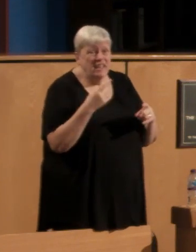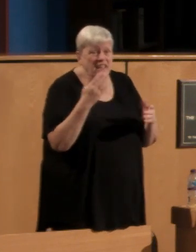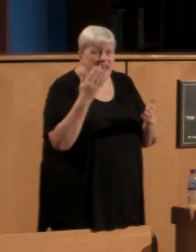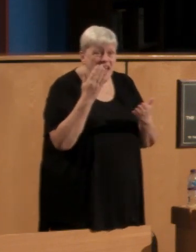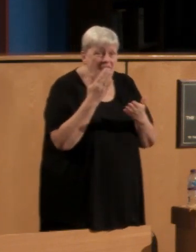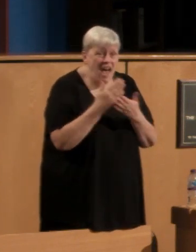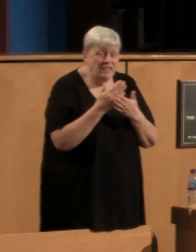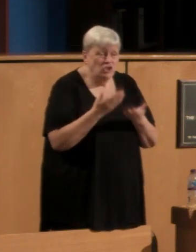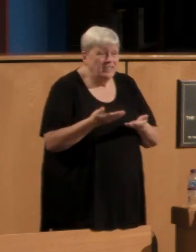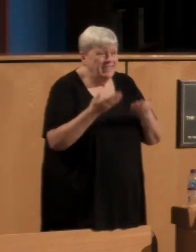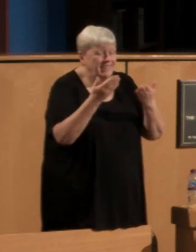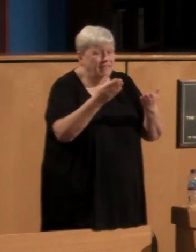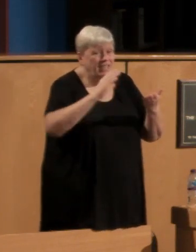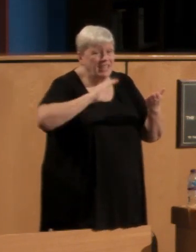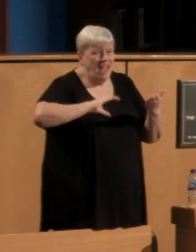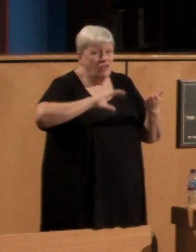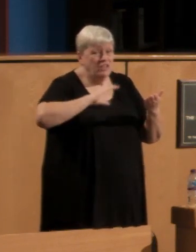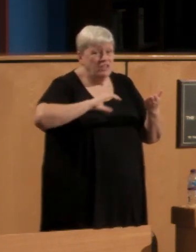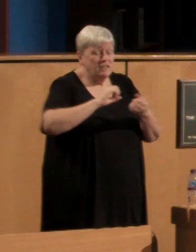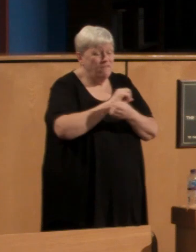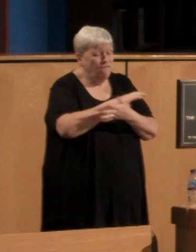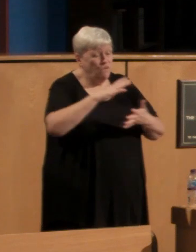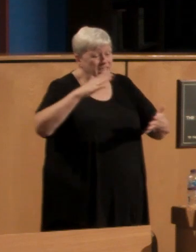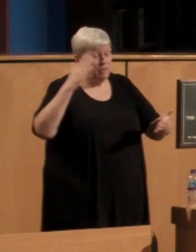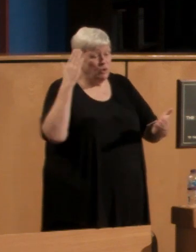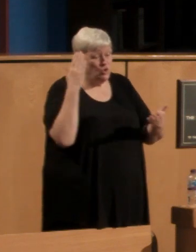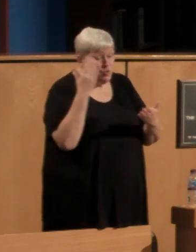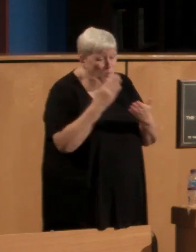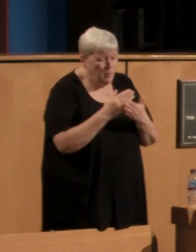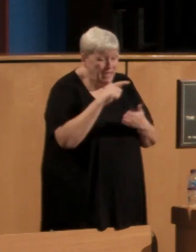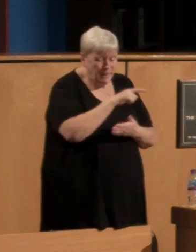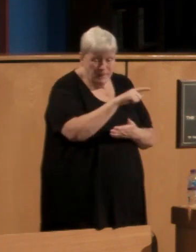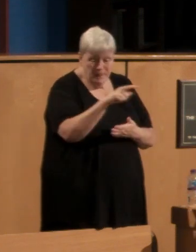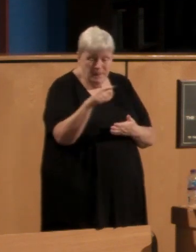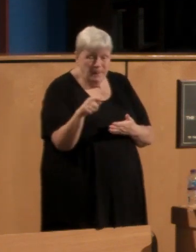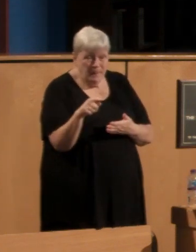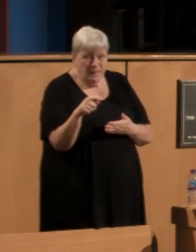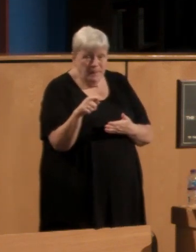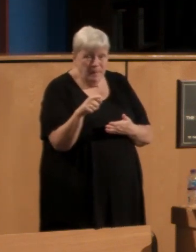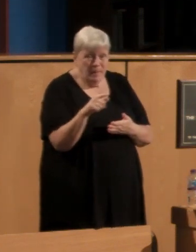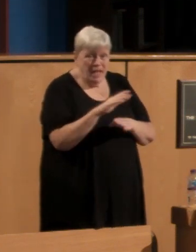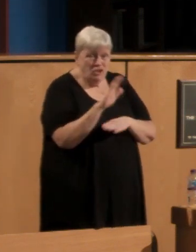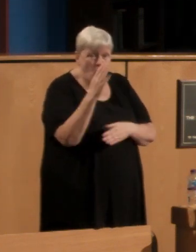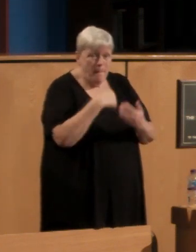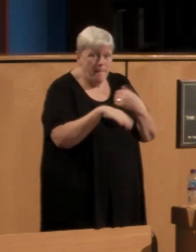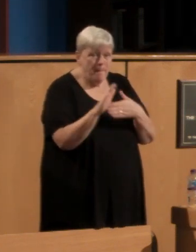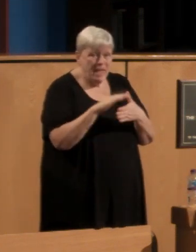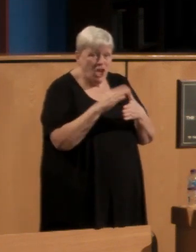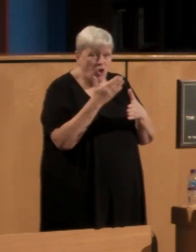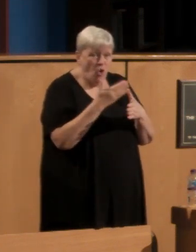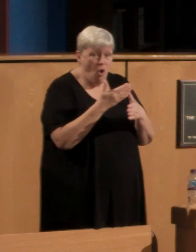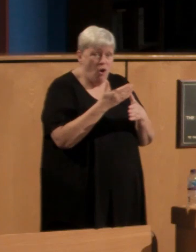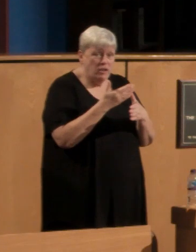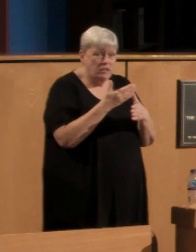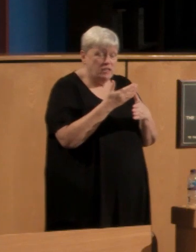giving characters the freedom to be those tropes as well and not be those tropes because you want to actively